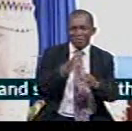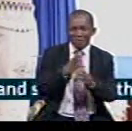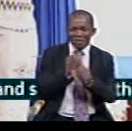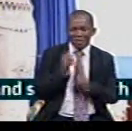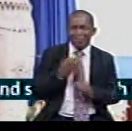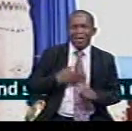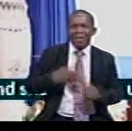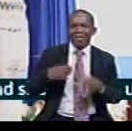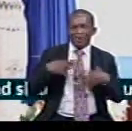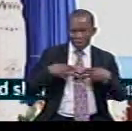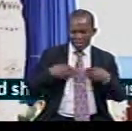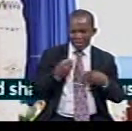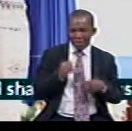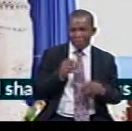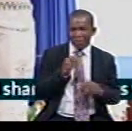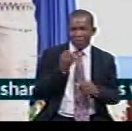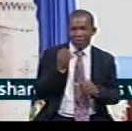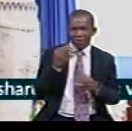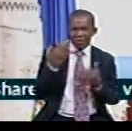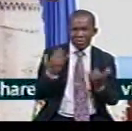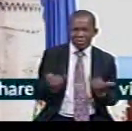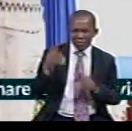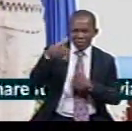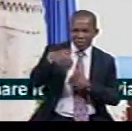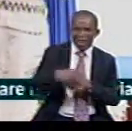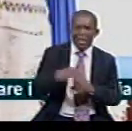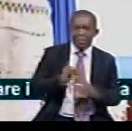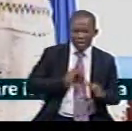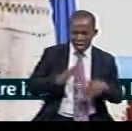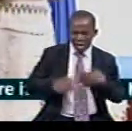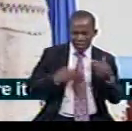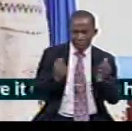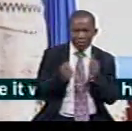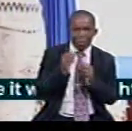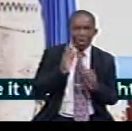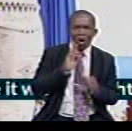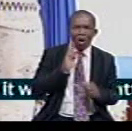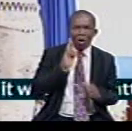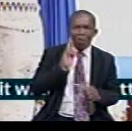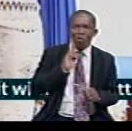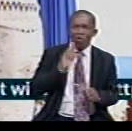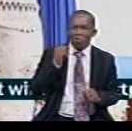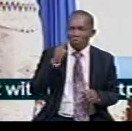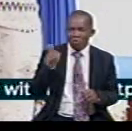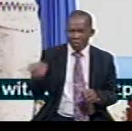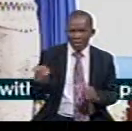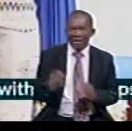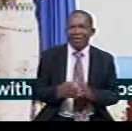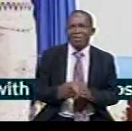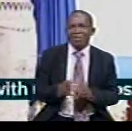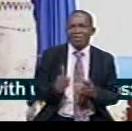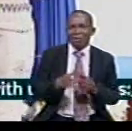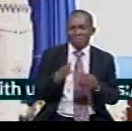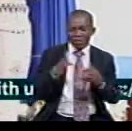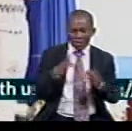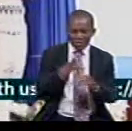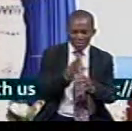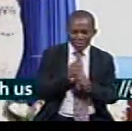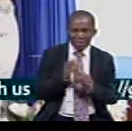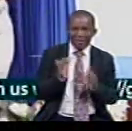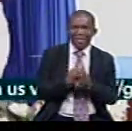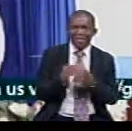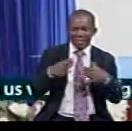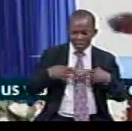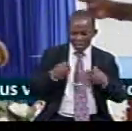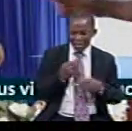So this evening, I am so happy, I'm overjoyed to actually see her receive her healing. We bless the name of the Lord for what is done.